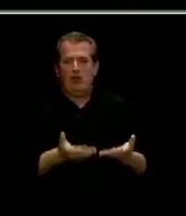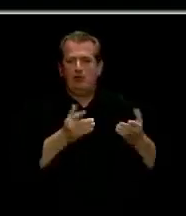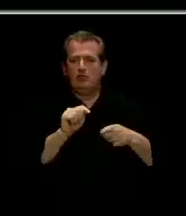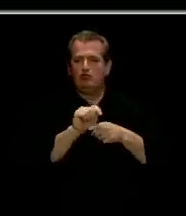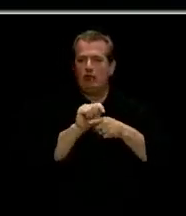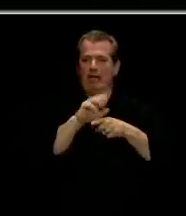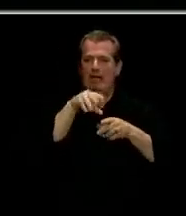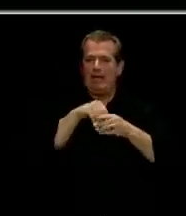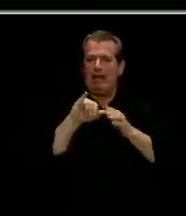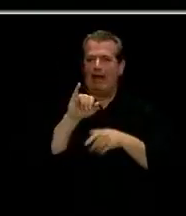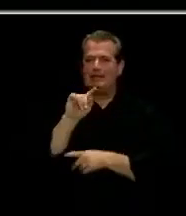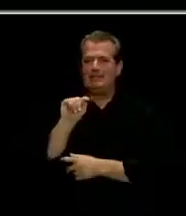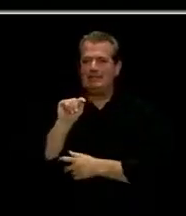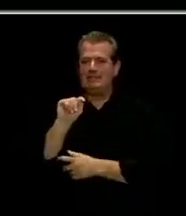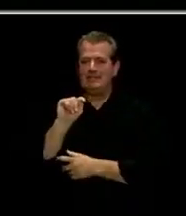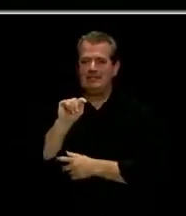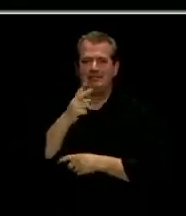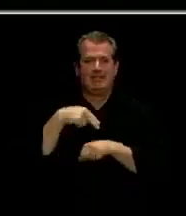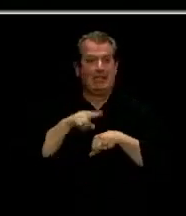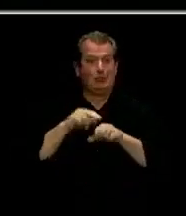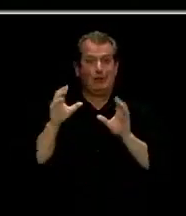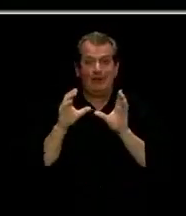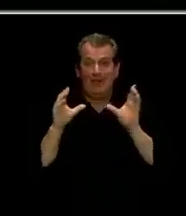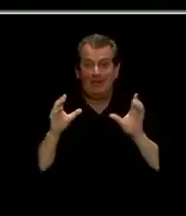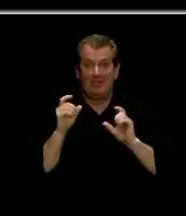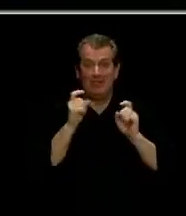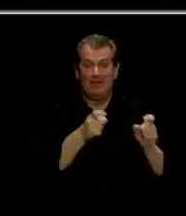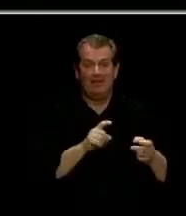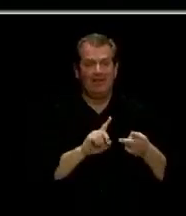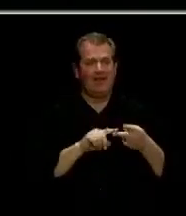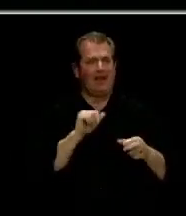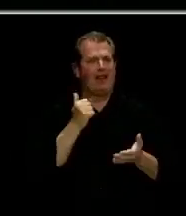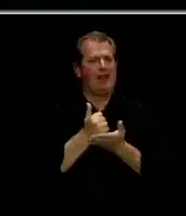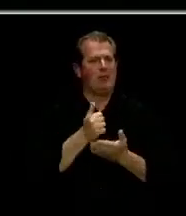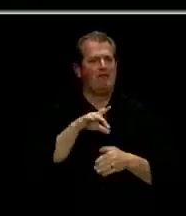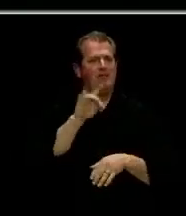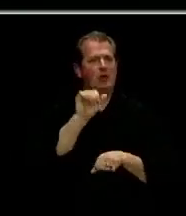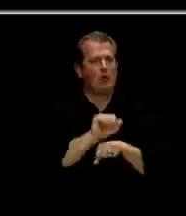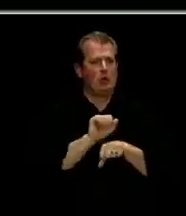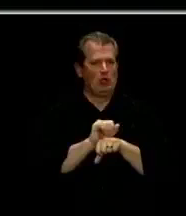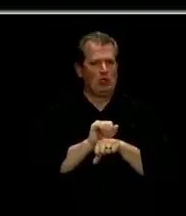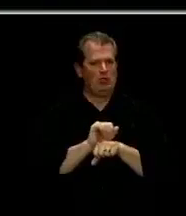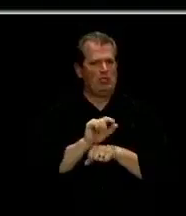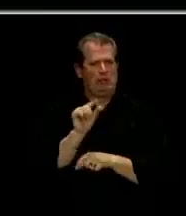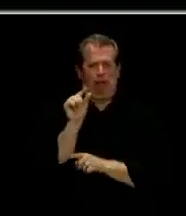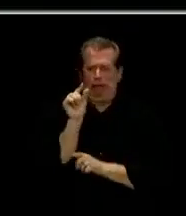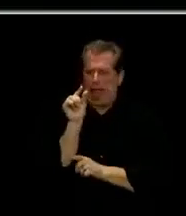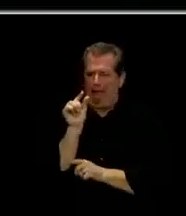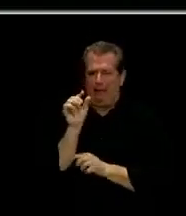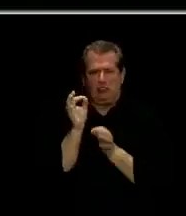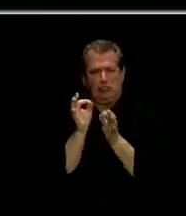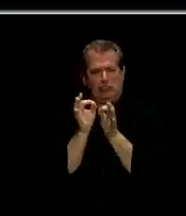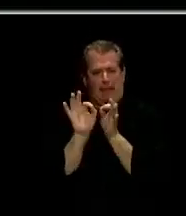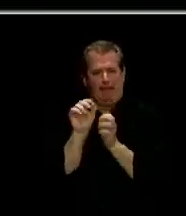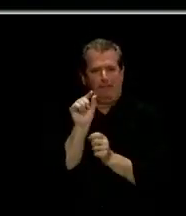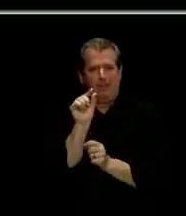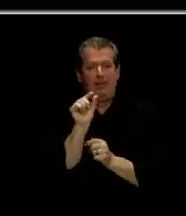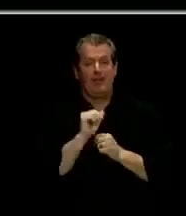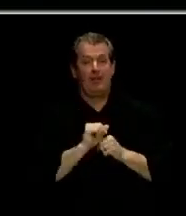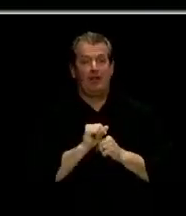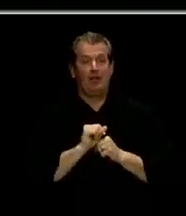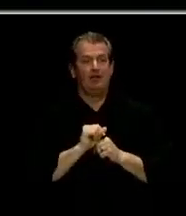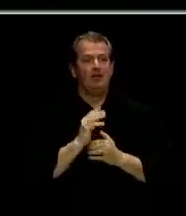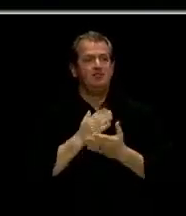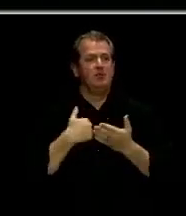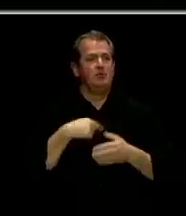IT and provides national certification and helps them get employment. That's just a small bit of what we do. I think we